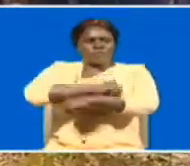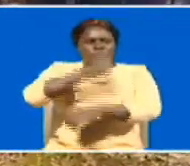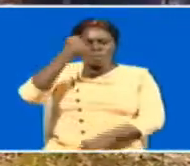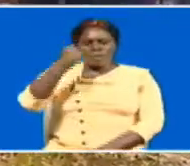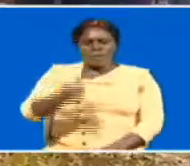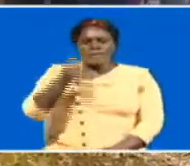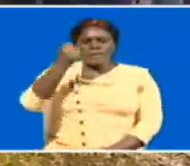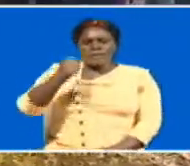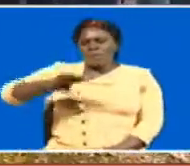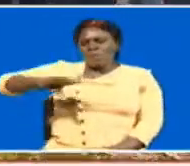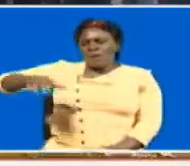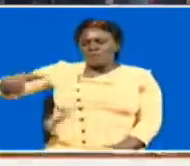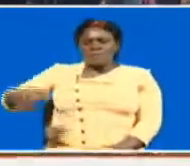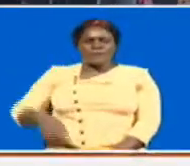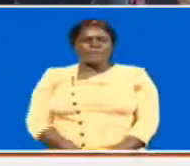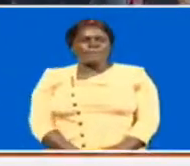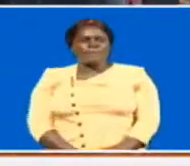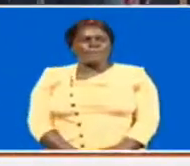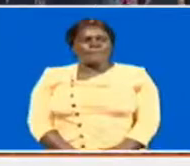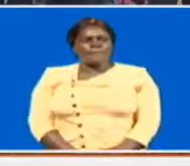Kajiado.